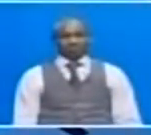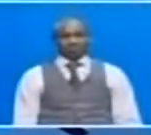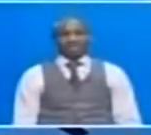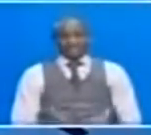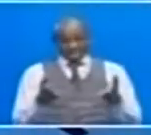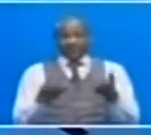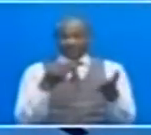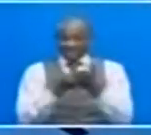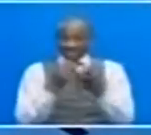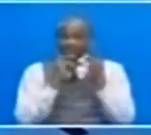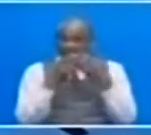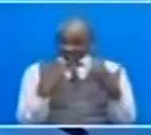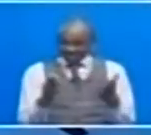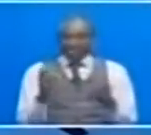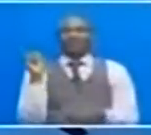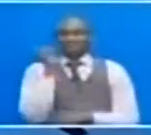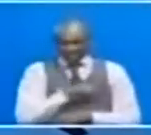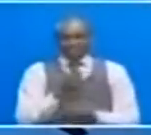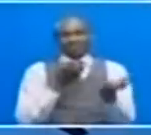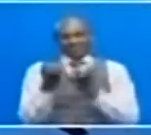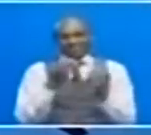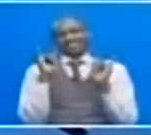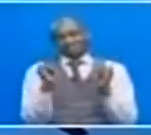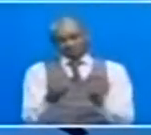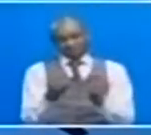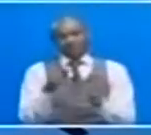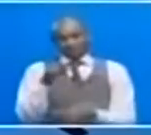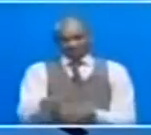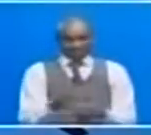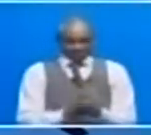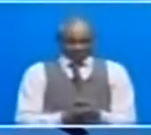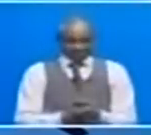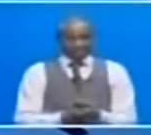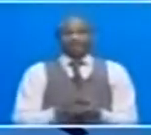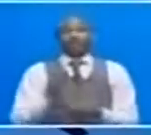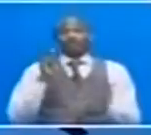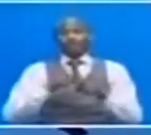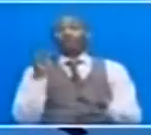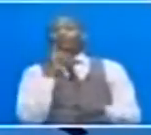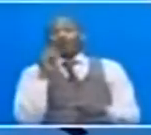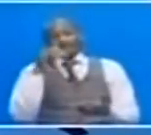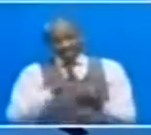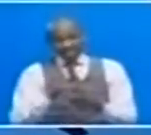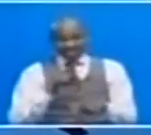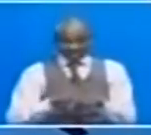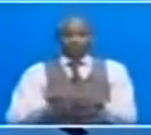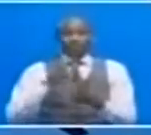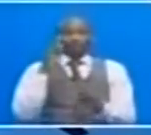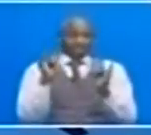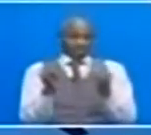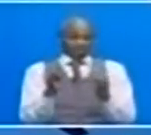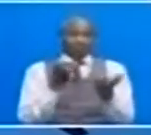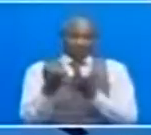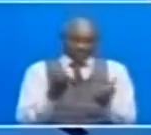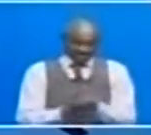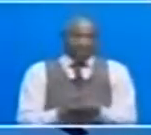And with the financial report, that brings us to the end of our business news for today. Well, do join me tomorrow for more business news.